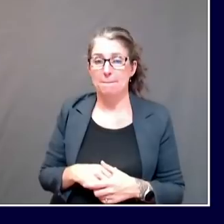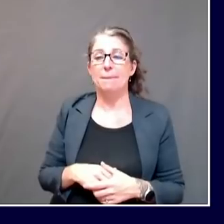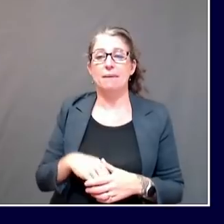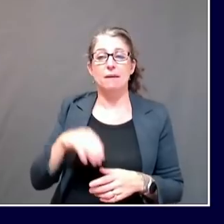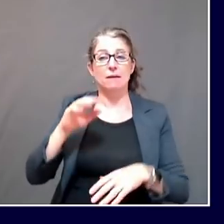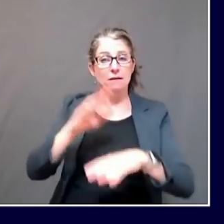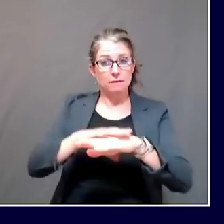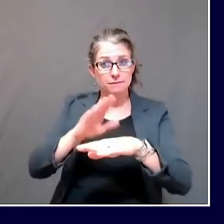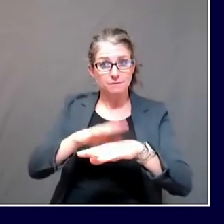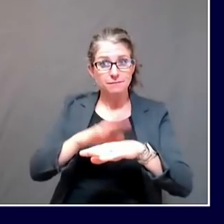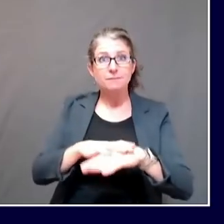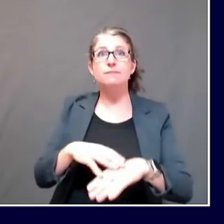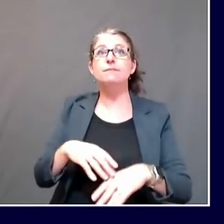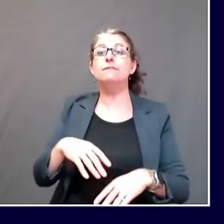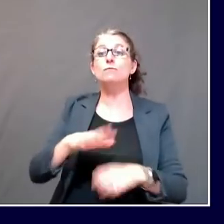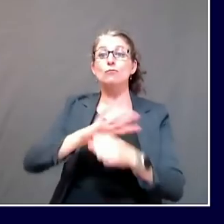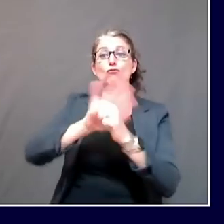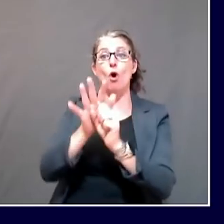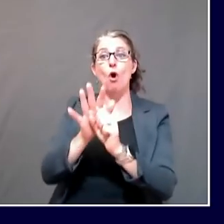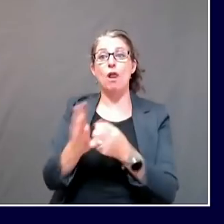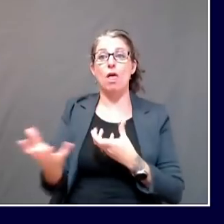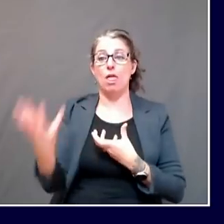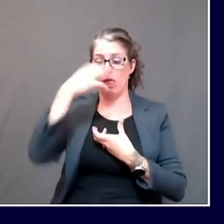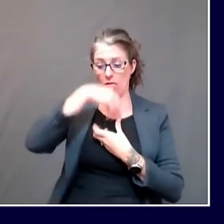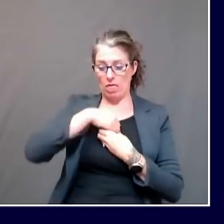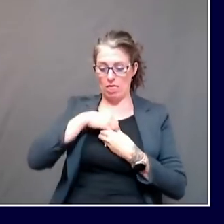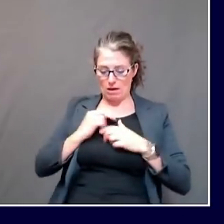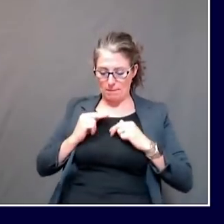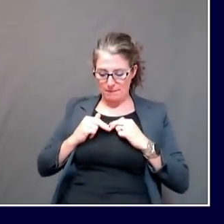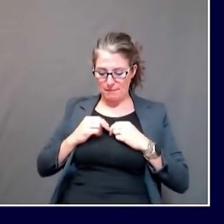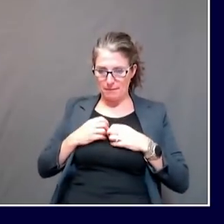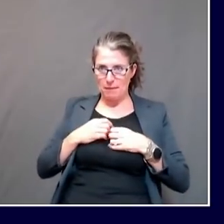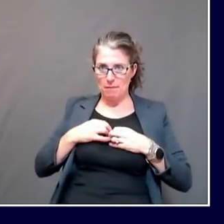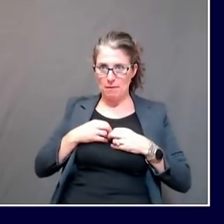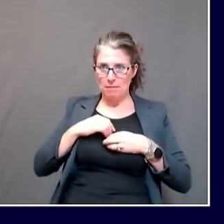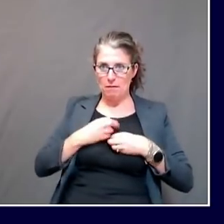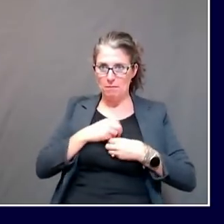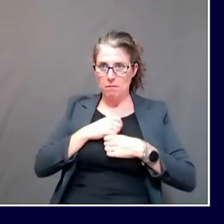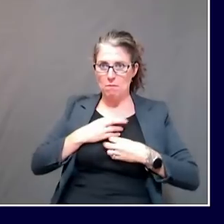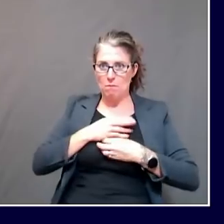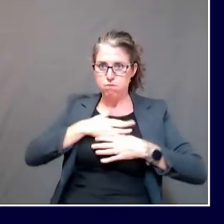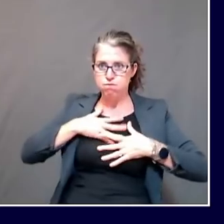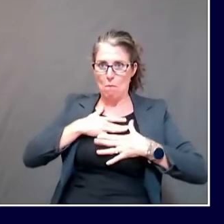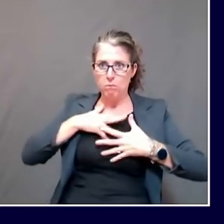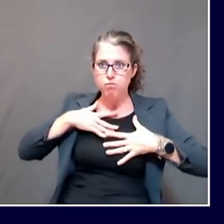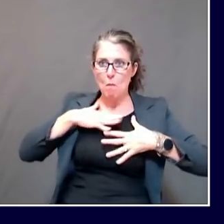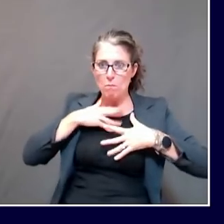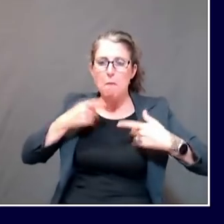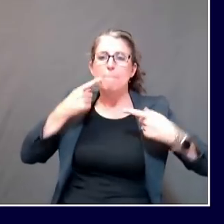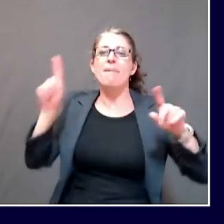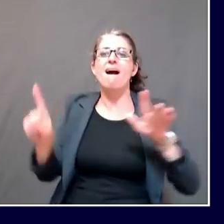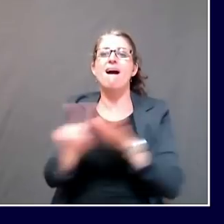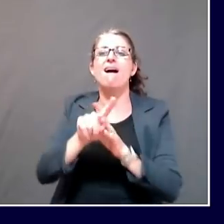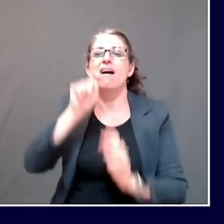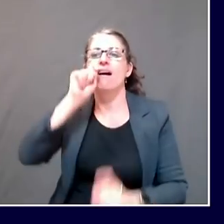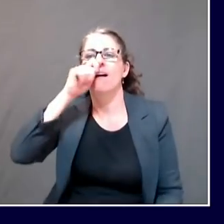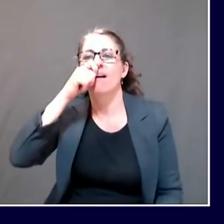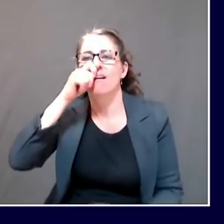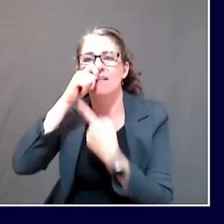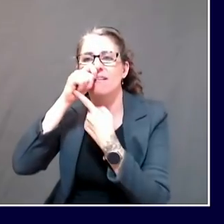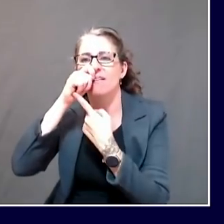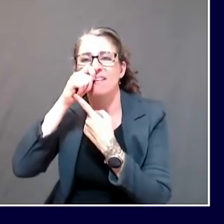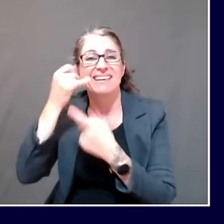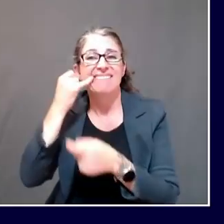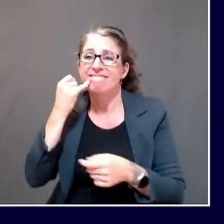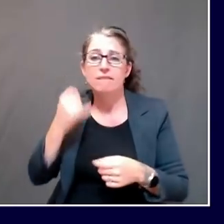this individual were to get tested either upon their departure from that state or their arrival back into Maine, that would be a